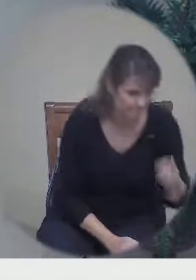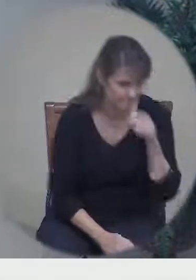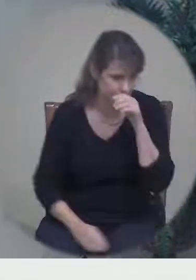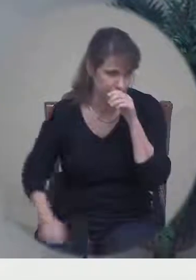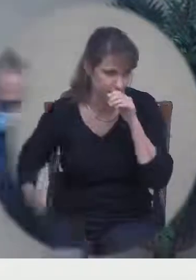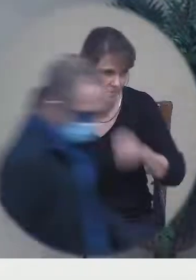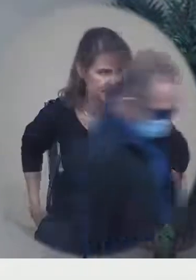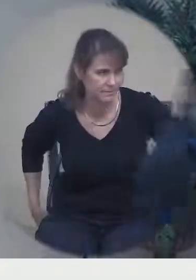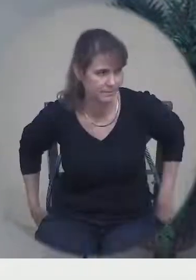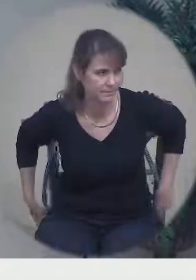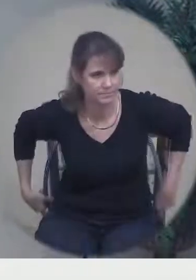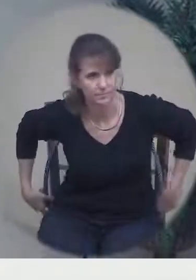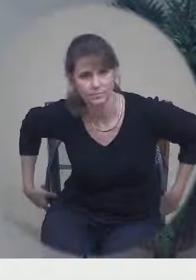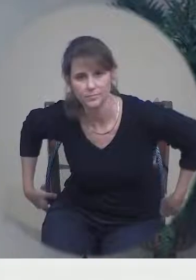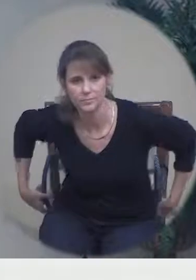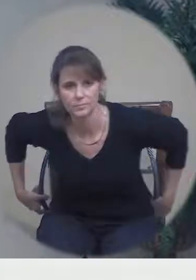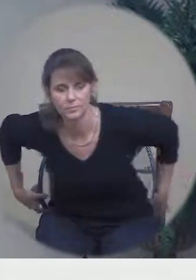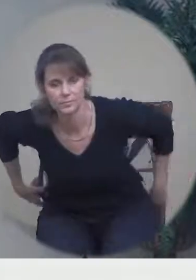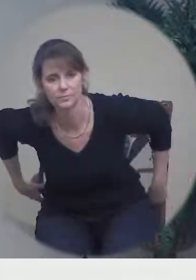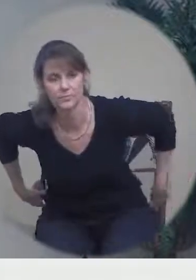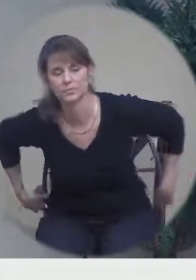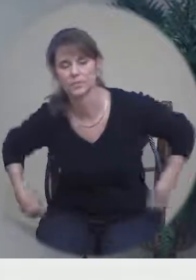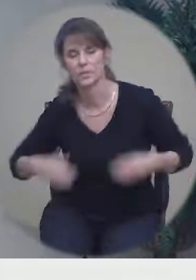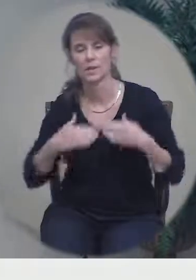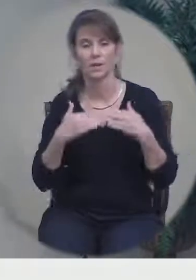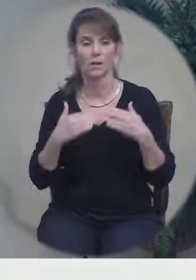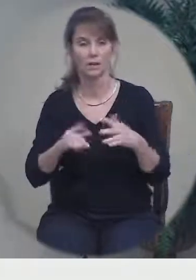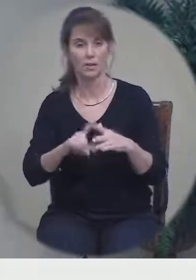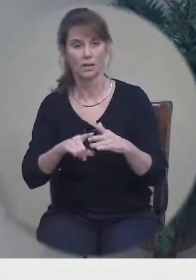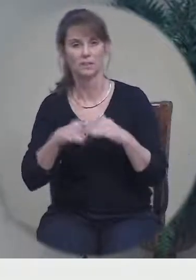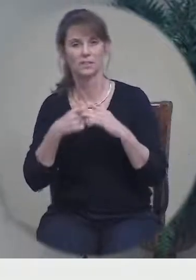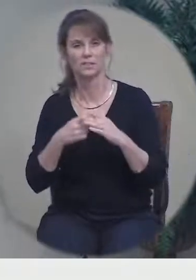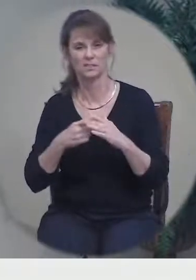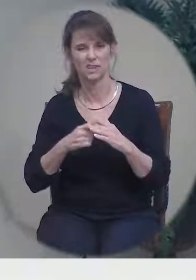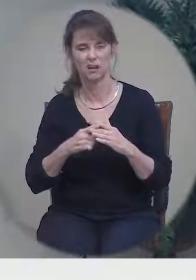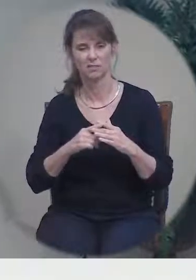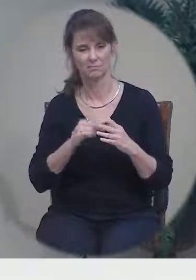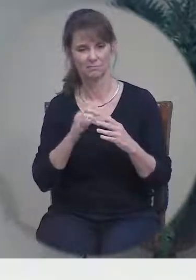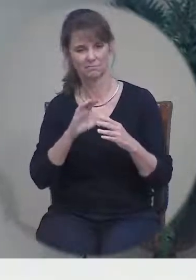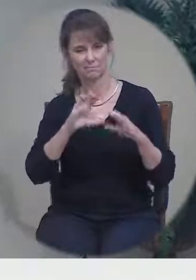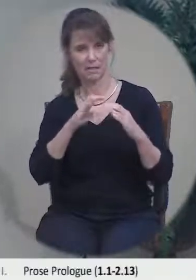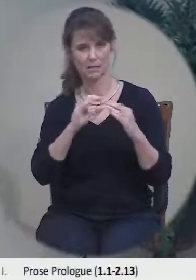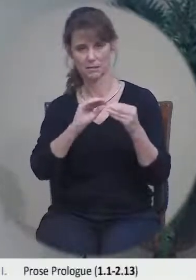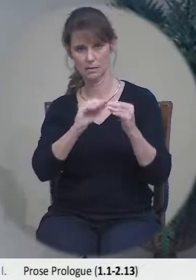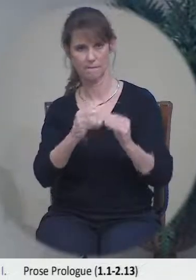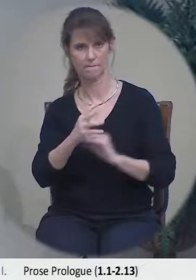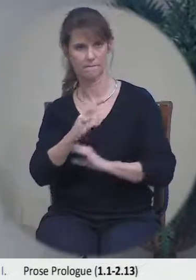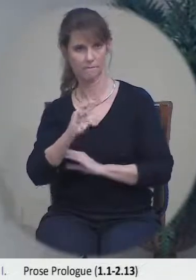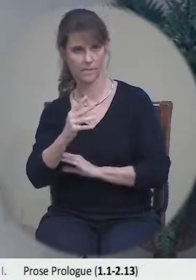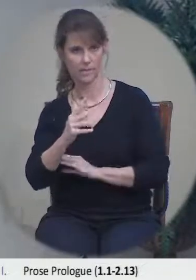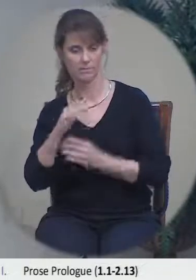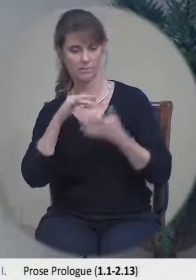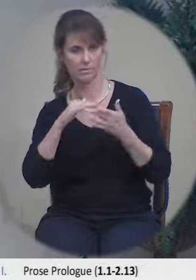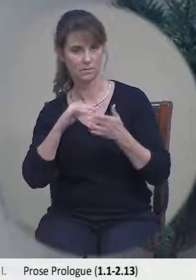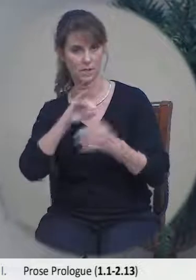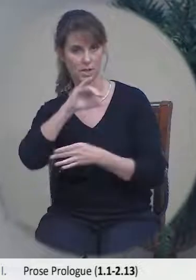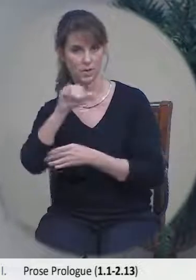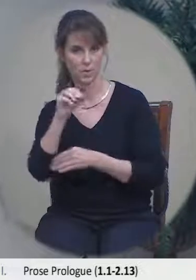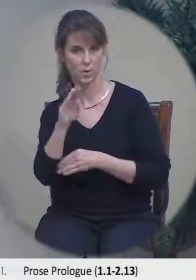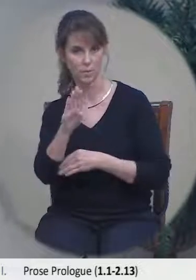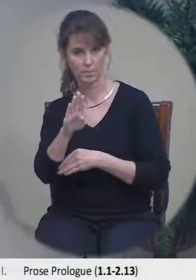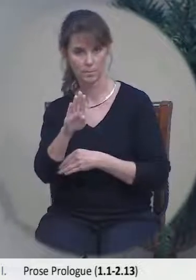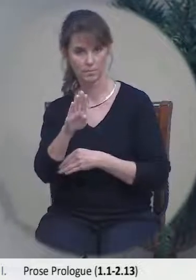Let's go on and get started tonight. We're in our 5th class on the study of the book of Job, and tonight the focus is going to be, we're going to be looking at the